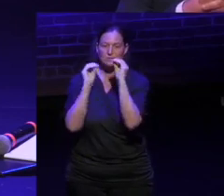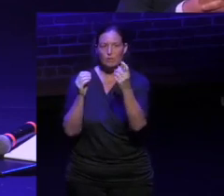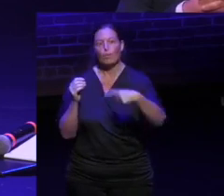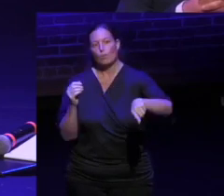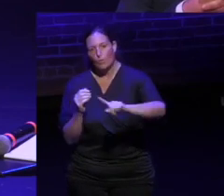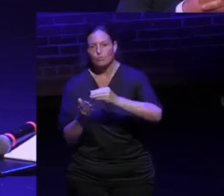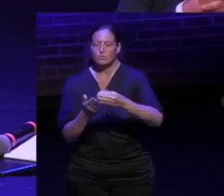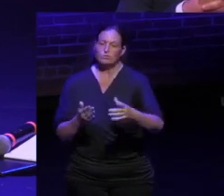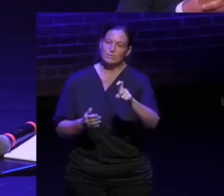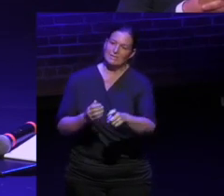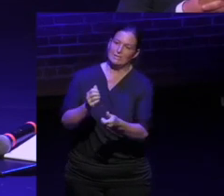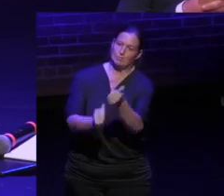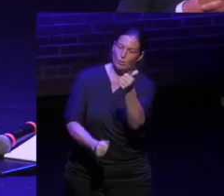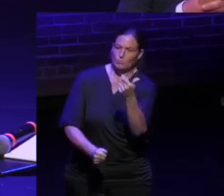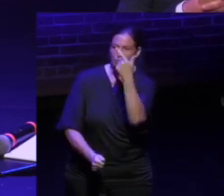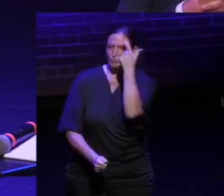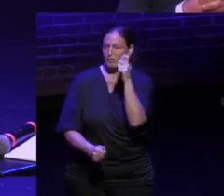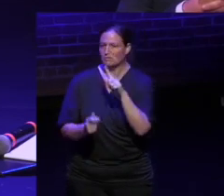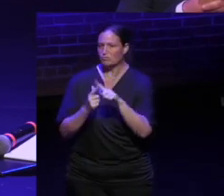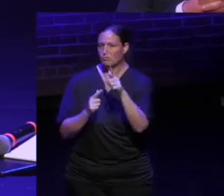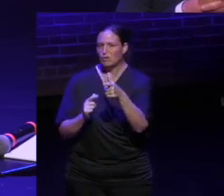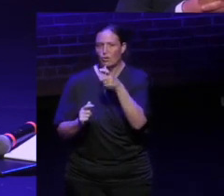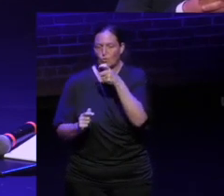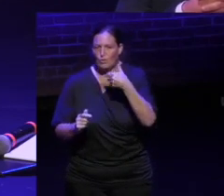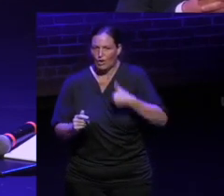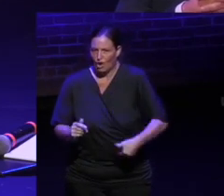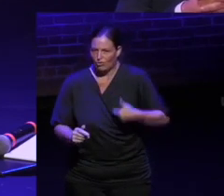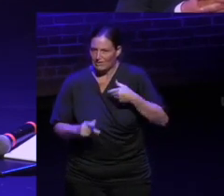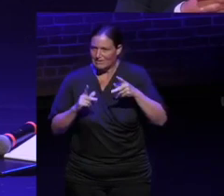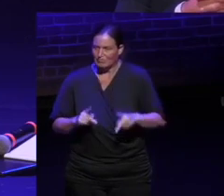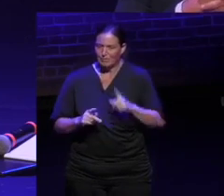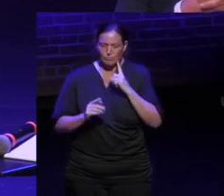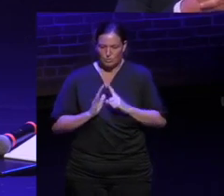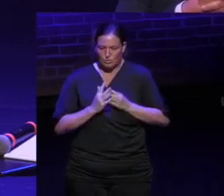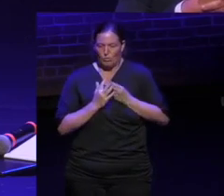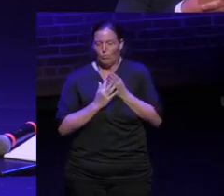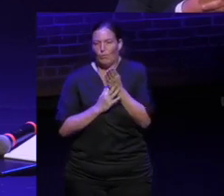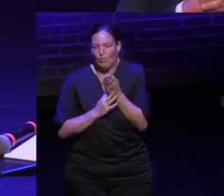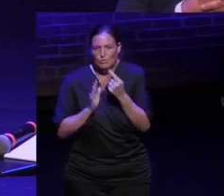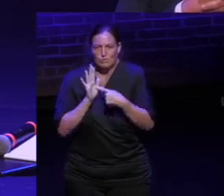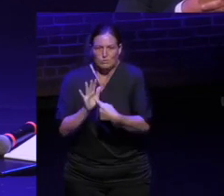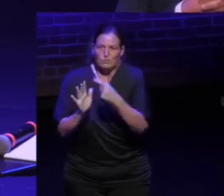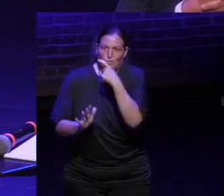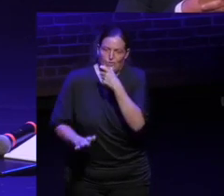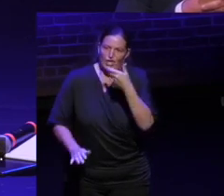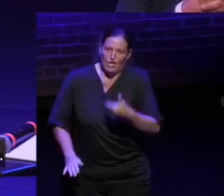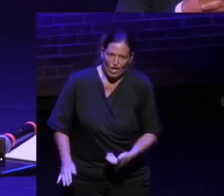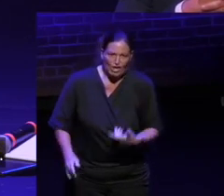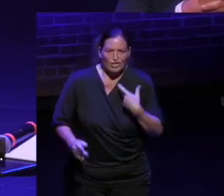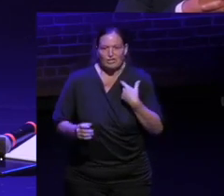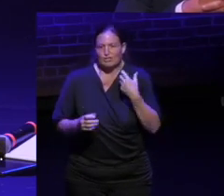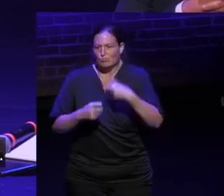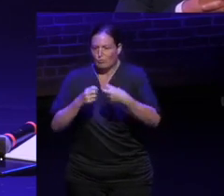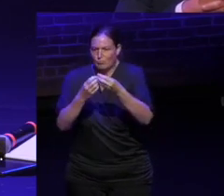probably need it the most, because it taps into who they are as people, bringing forth who they are as people, as makers, as